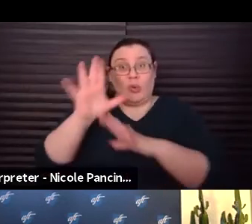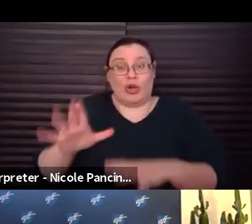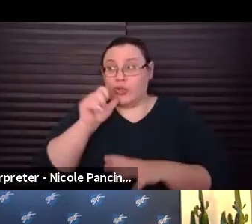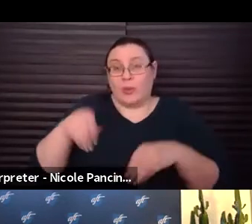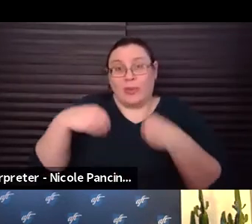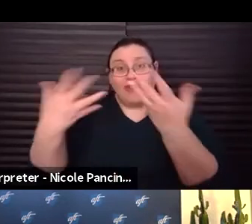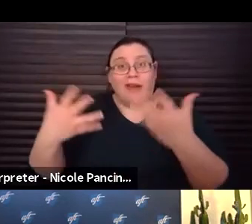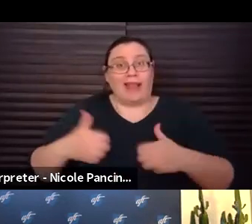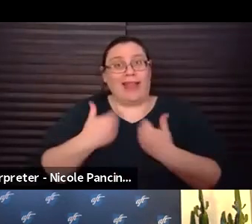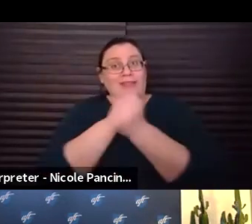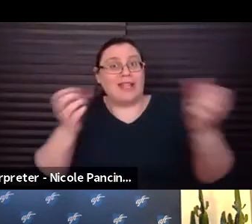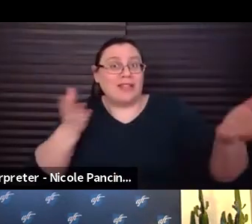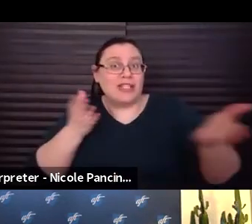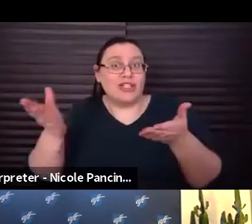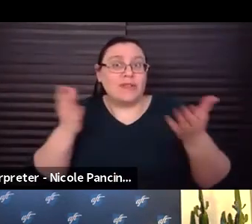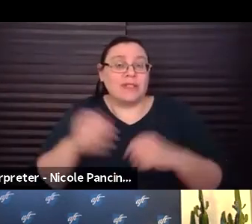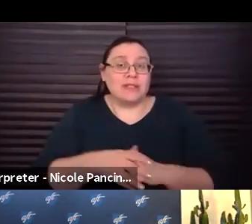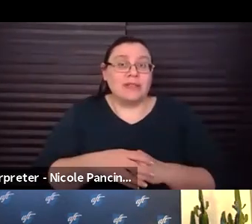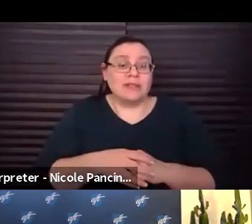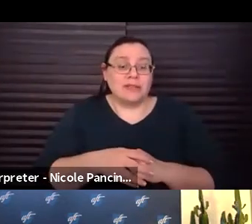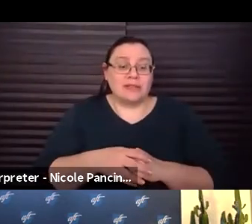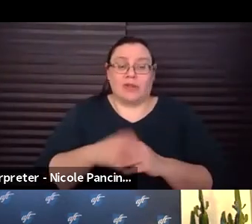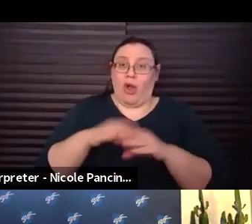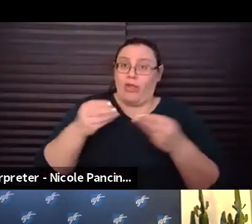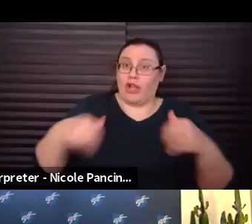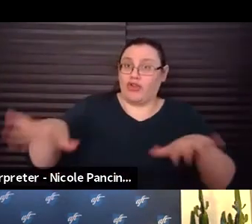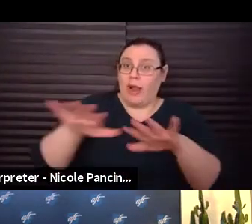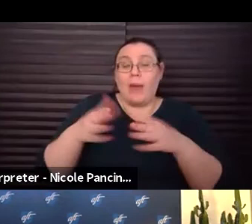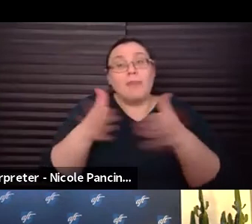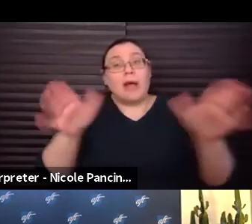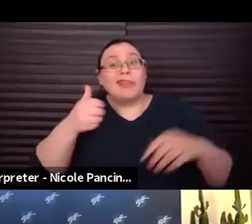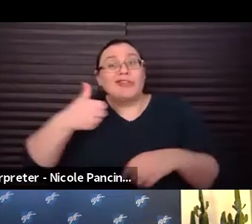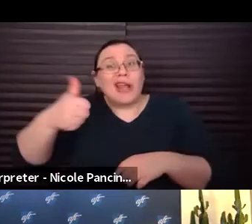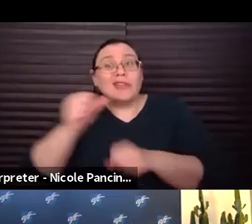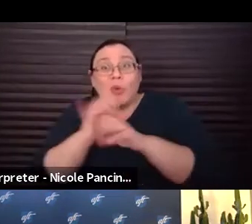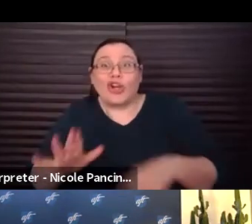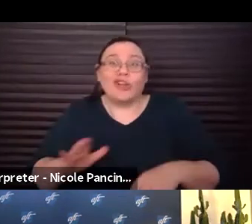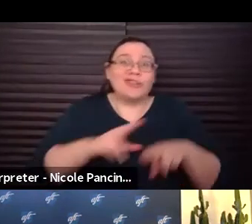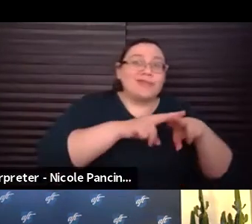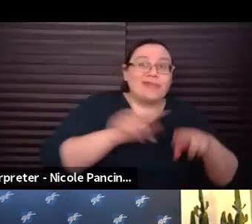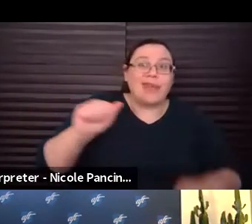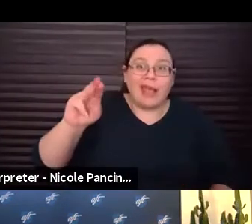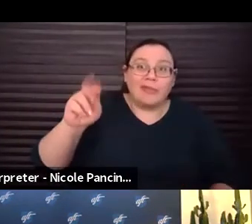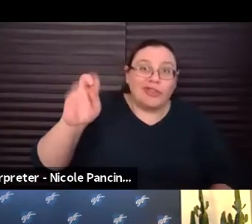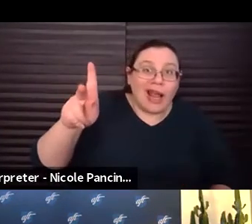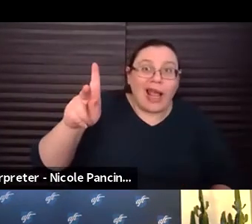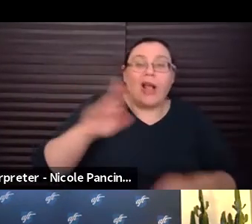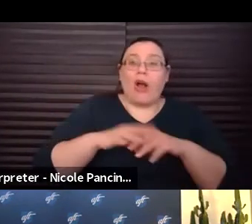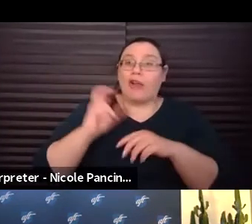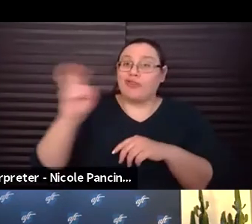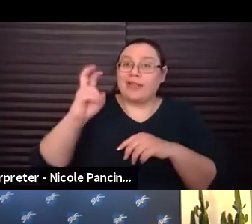the life-saving services on the ground, public transit workers, Amtrak, you know, on our